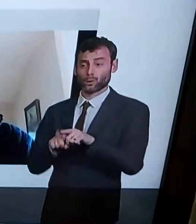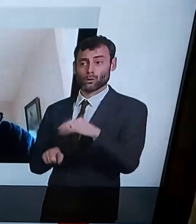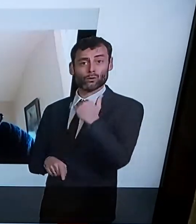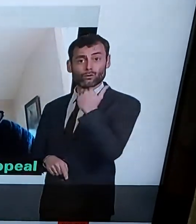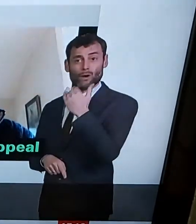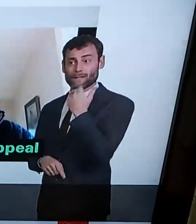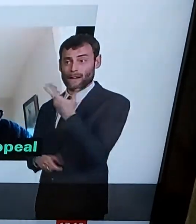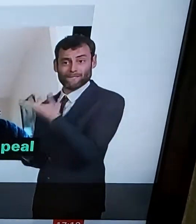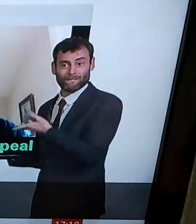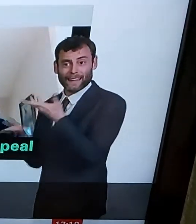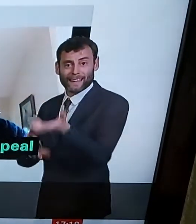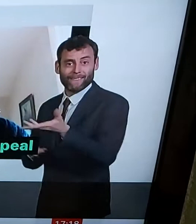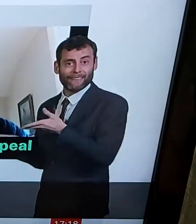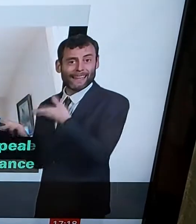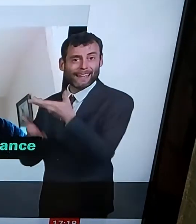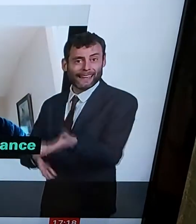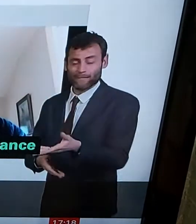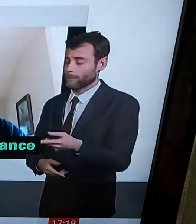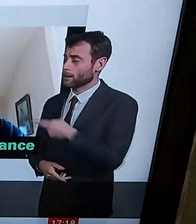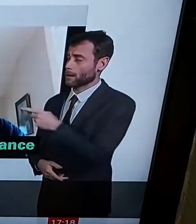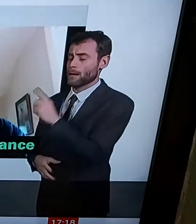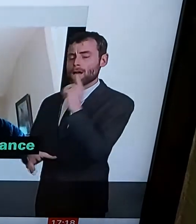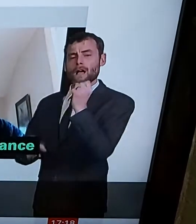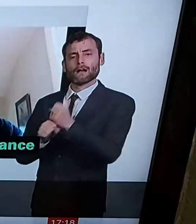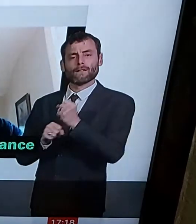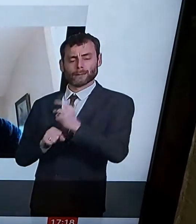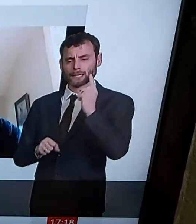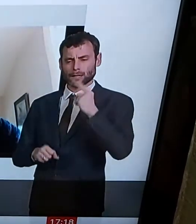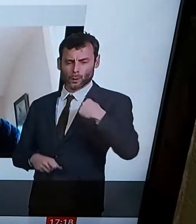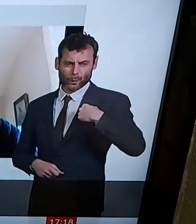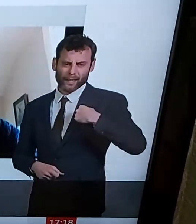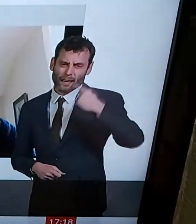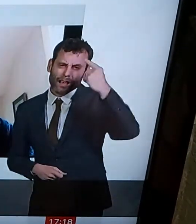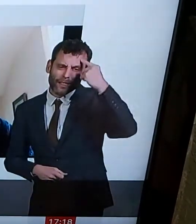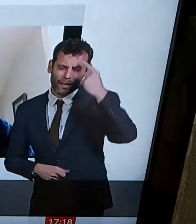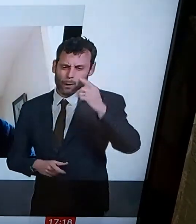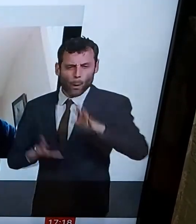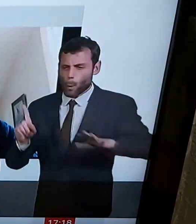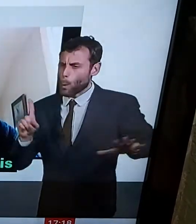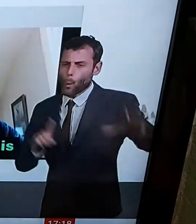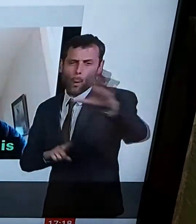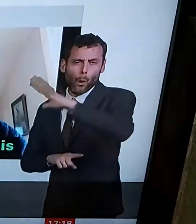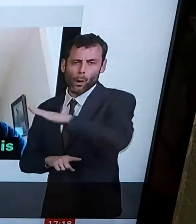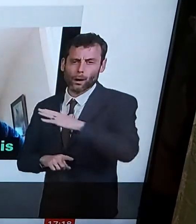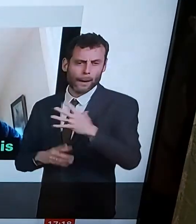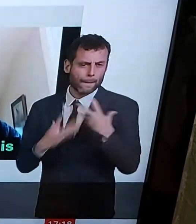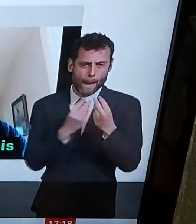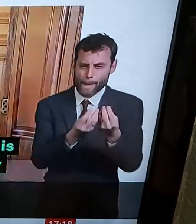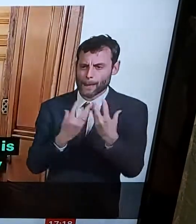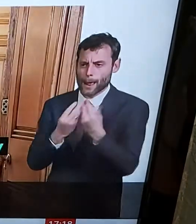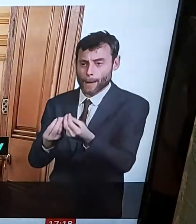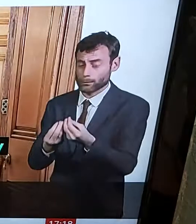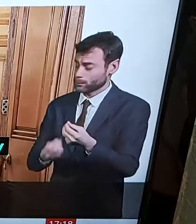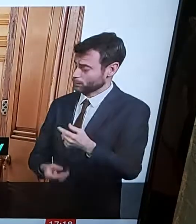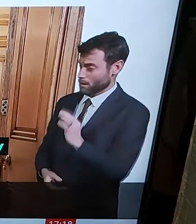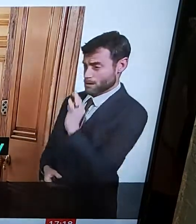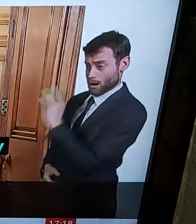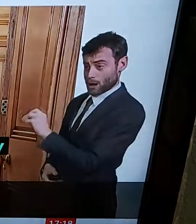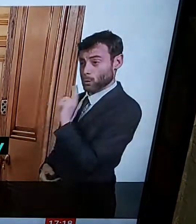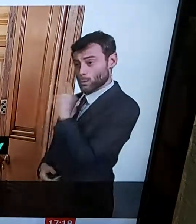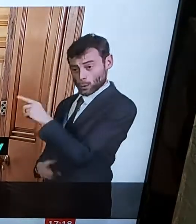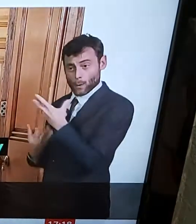the country. The government says it's supporting all sections of society through this crisis. So is there going to be financial and logistical support for these